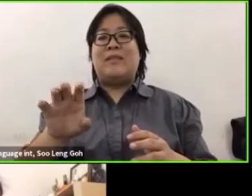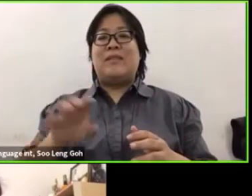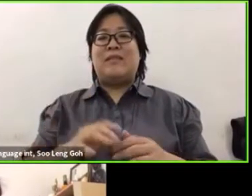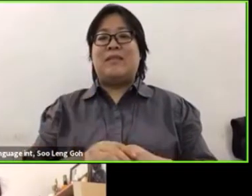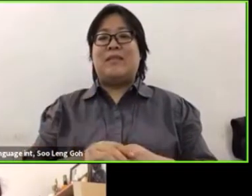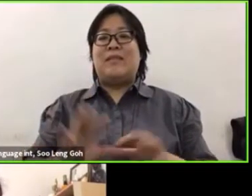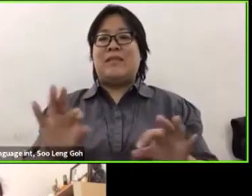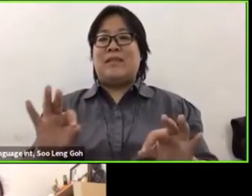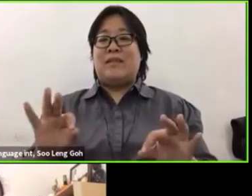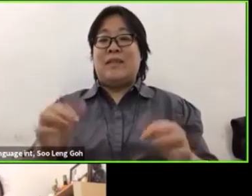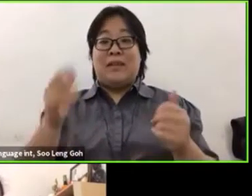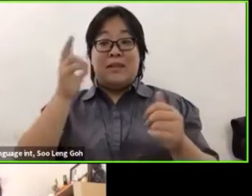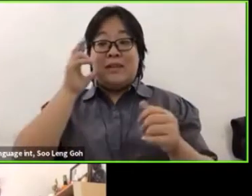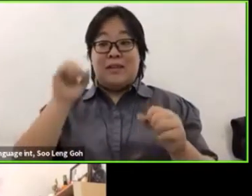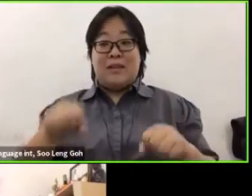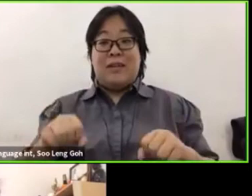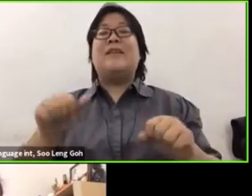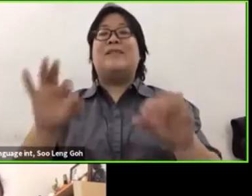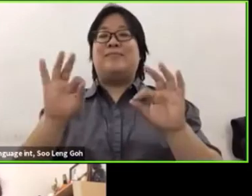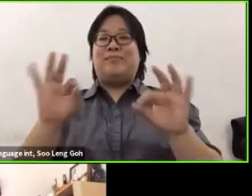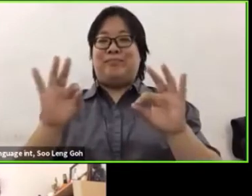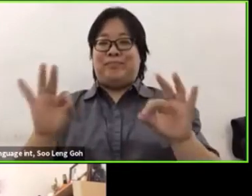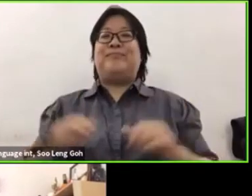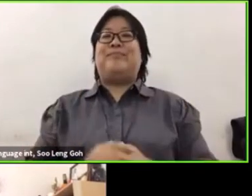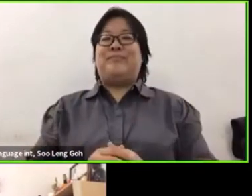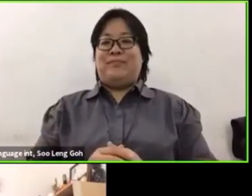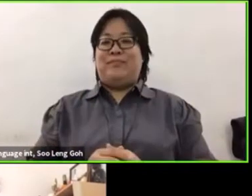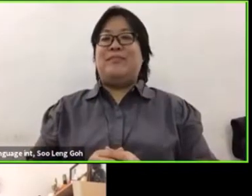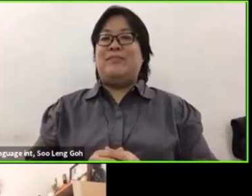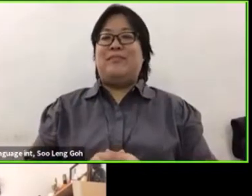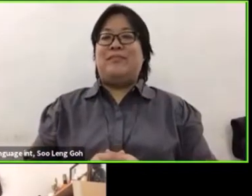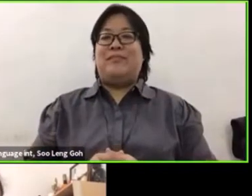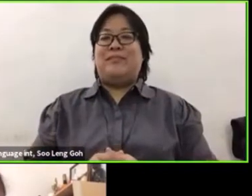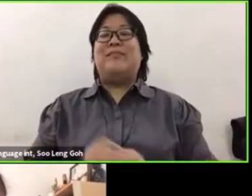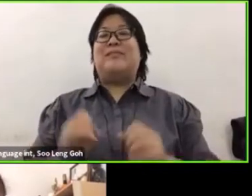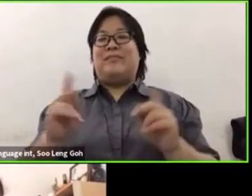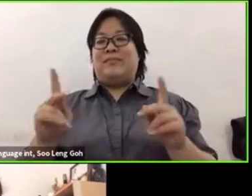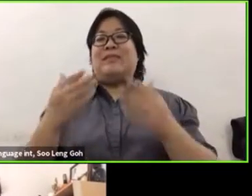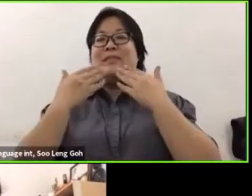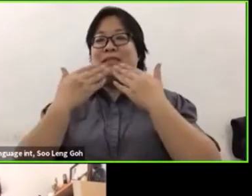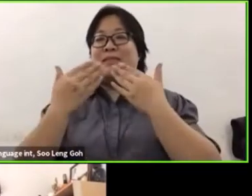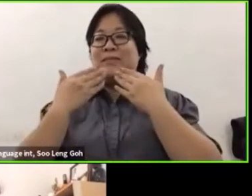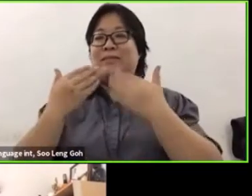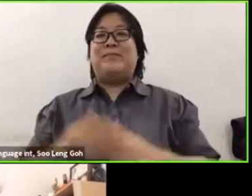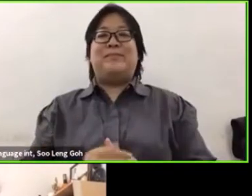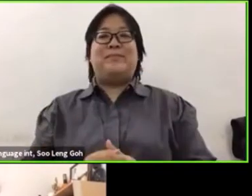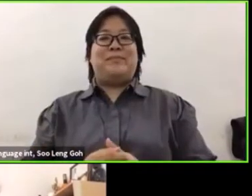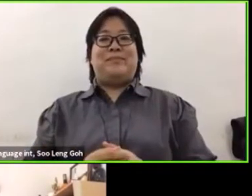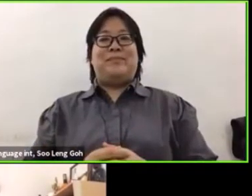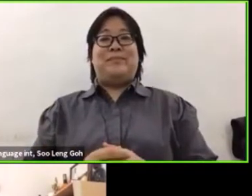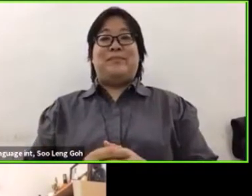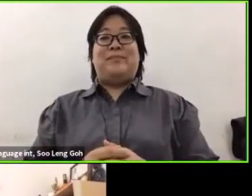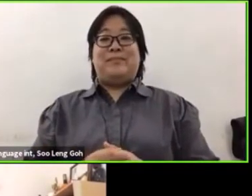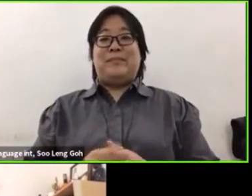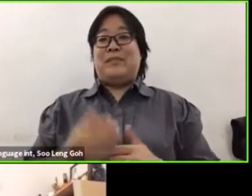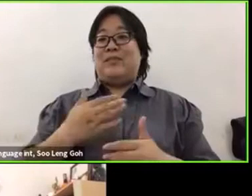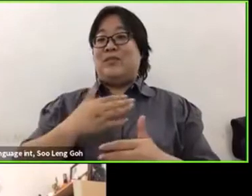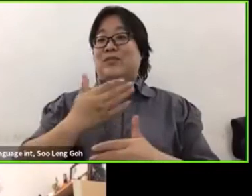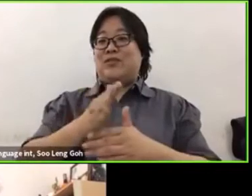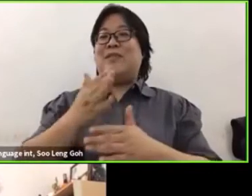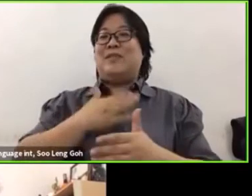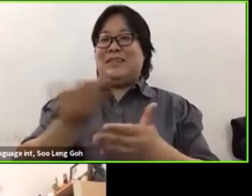you hear me now? Yes, now it's perfect. Okay. Please. Okay, thank you. That's good. I'll share my screen again.